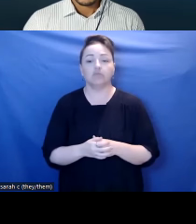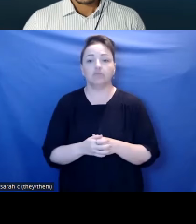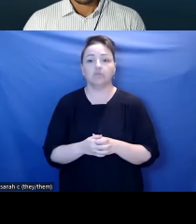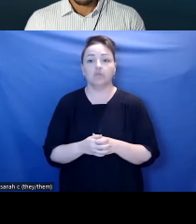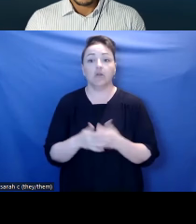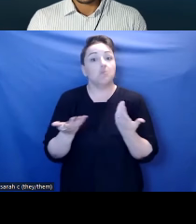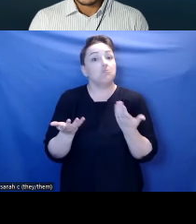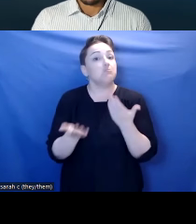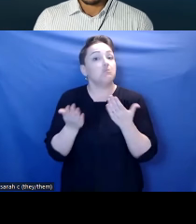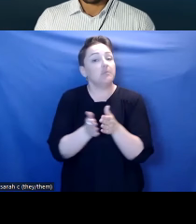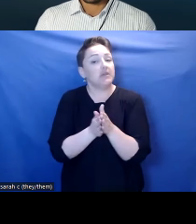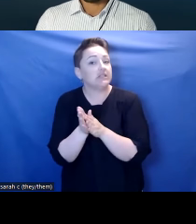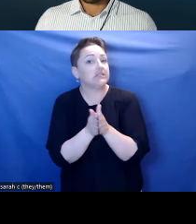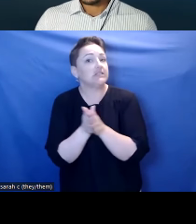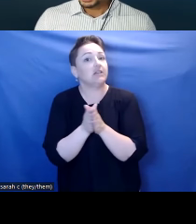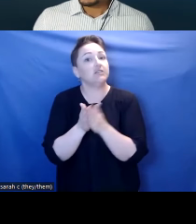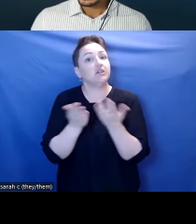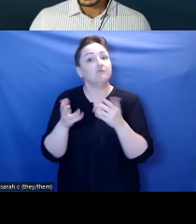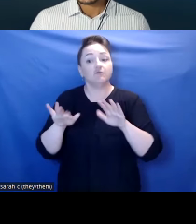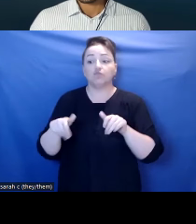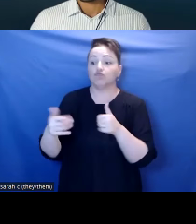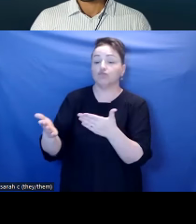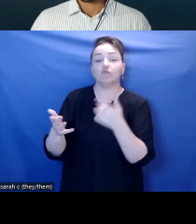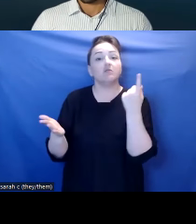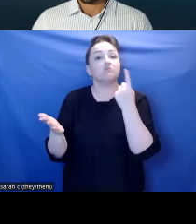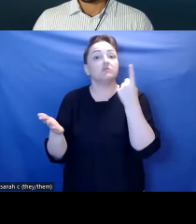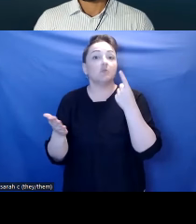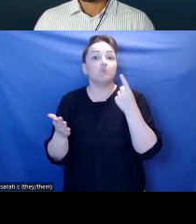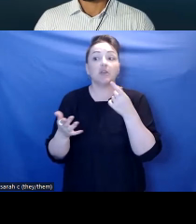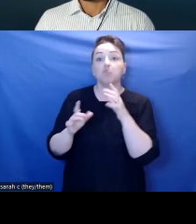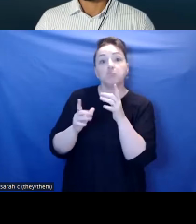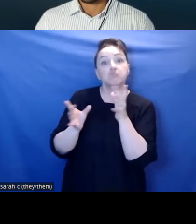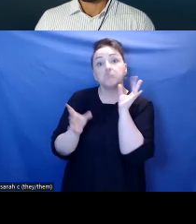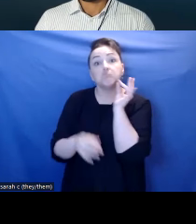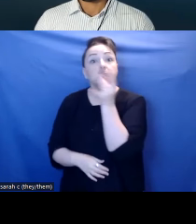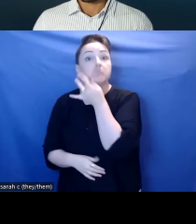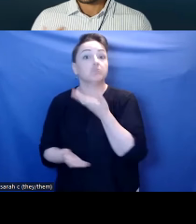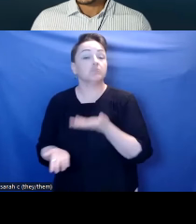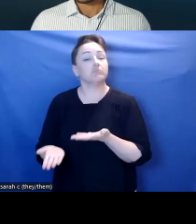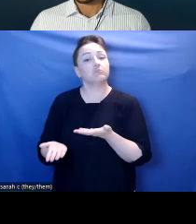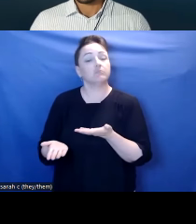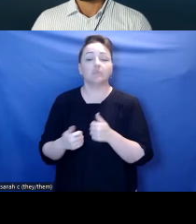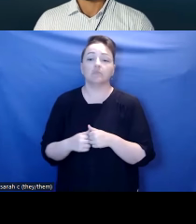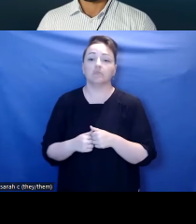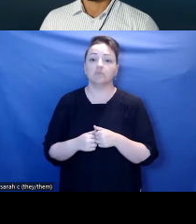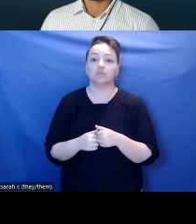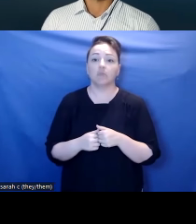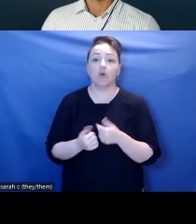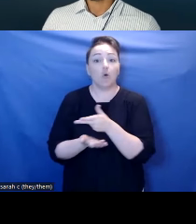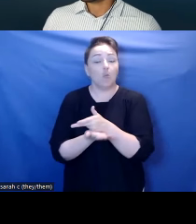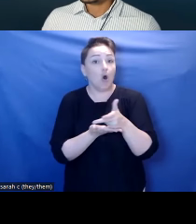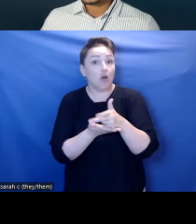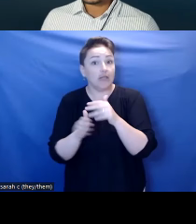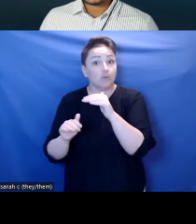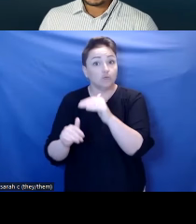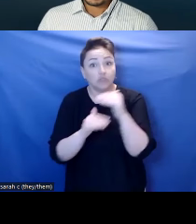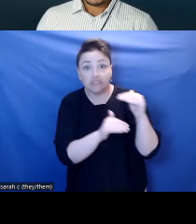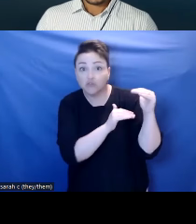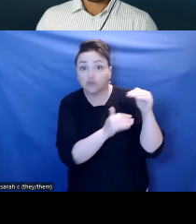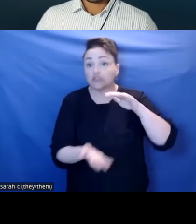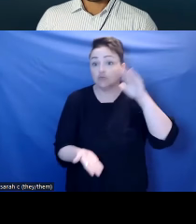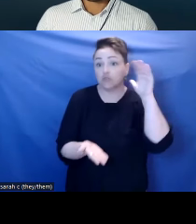overall. So for example, are there any parking reductions for residential developments as part of existing